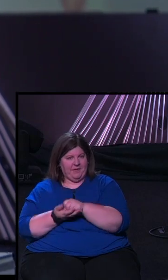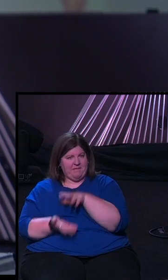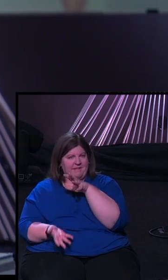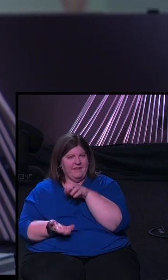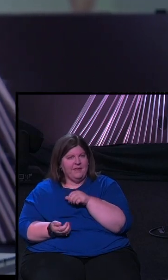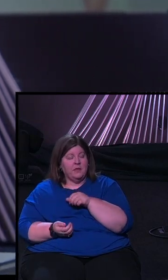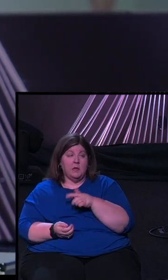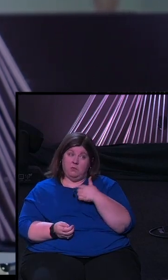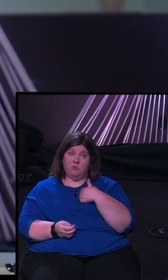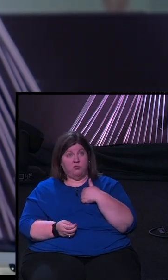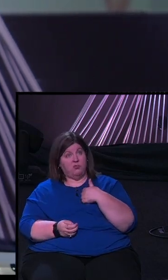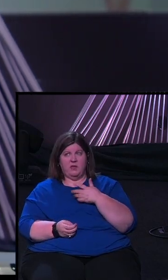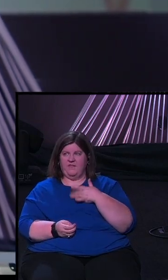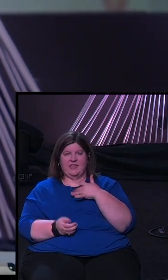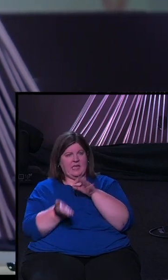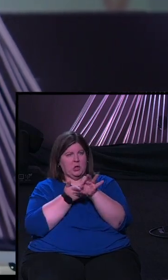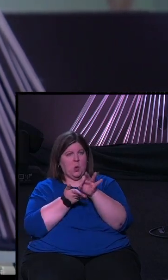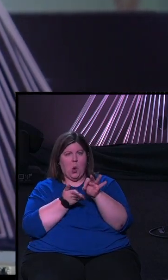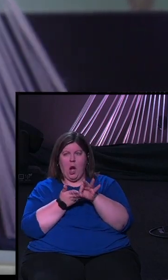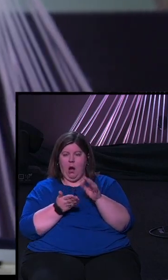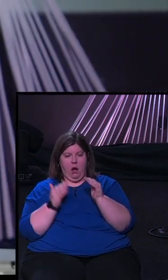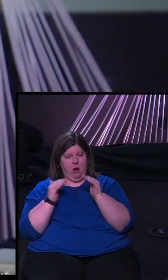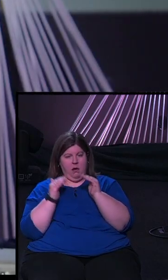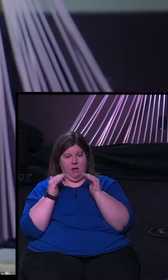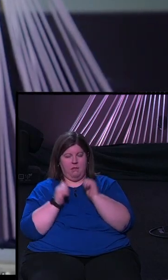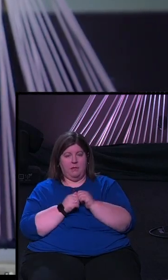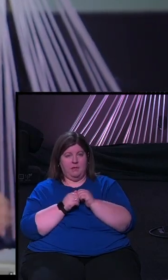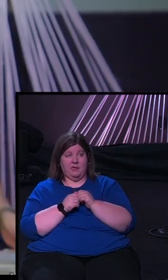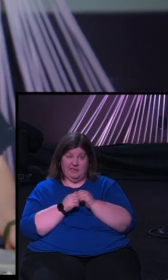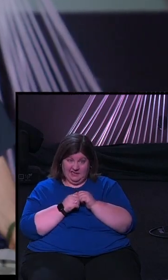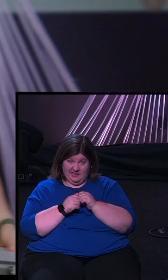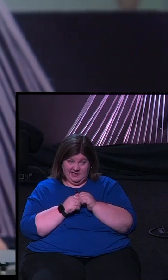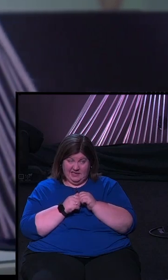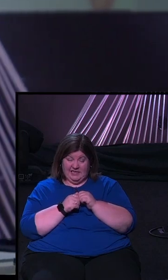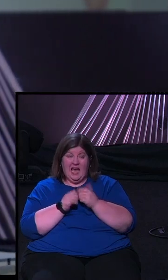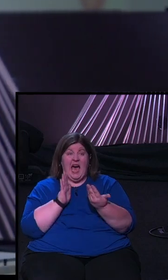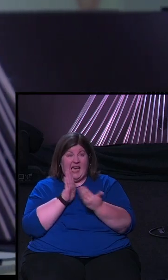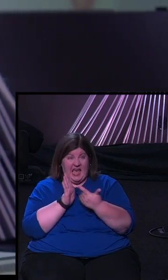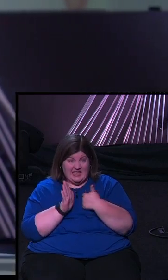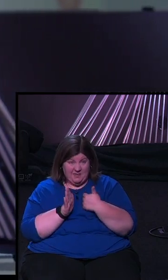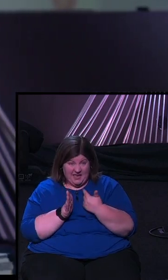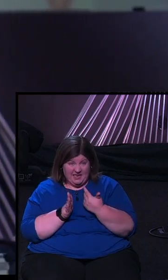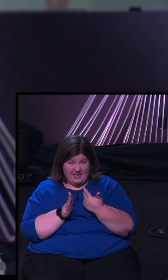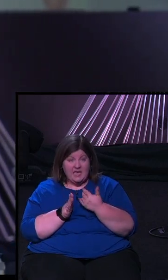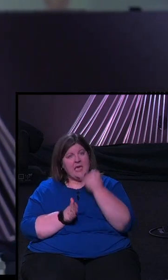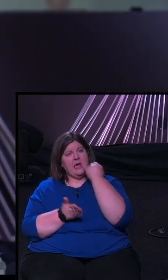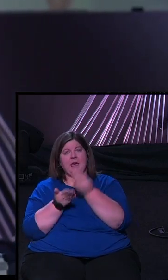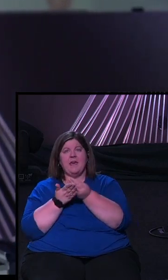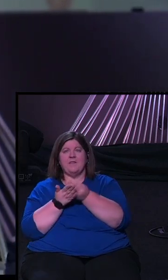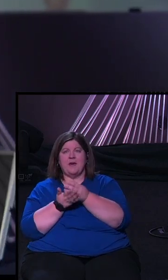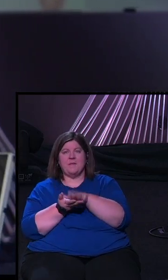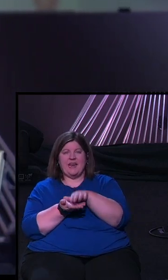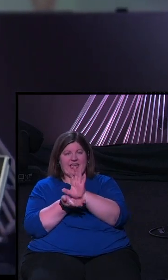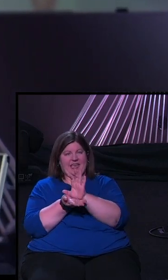relate to that. It feels like a scorecard. Here's where that works against you. As soon as I give it away, if I open it